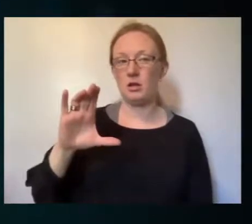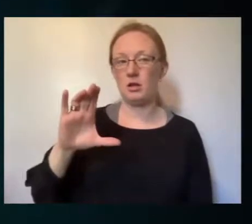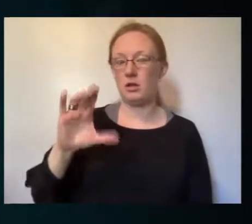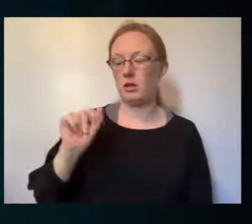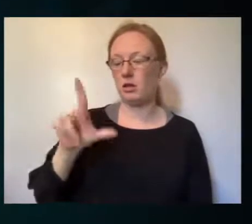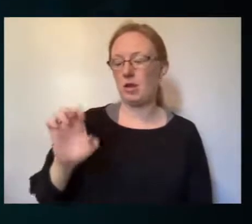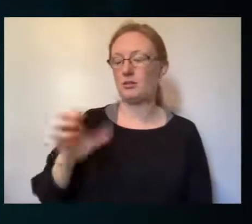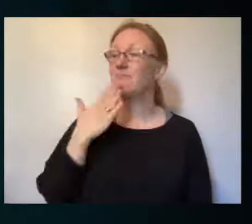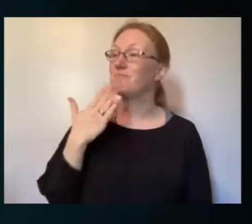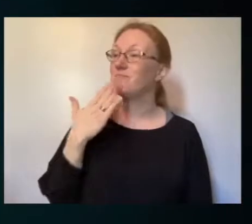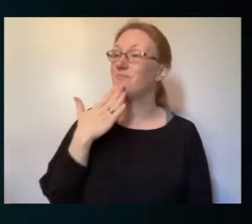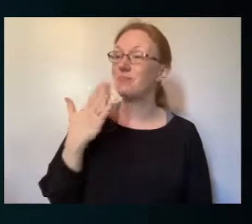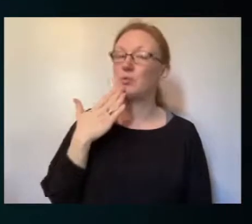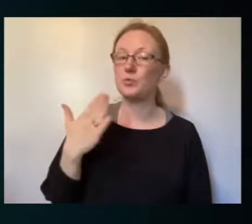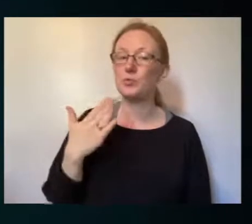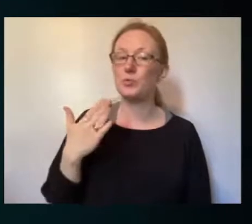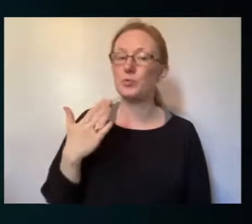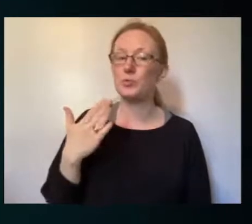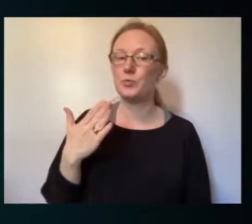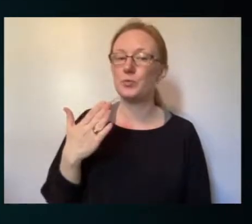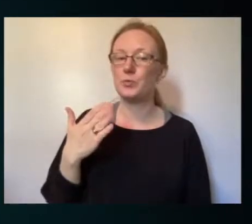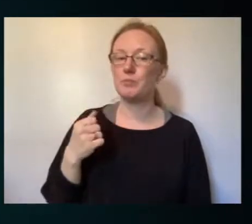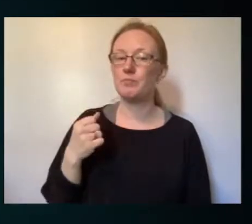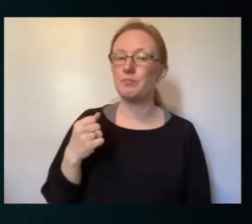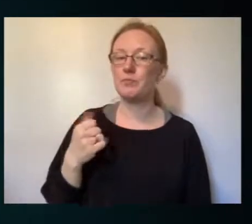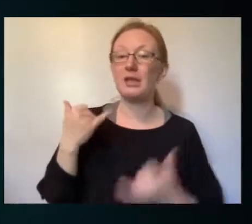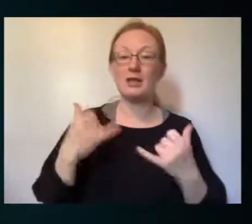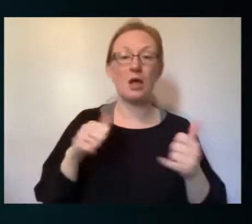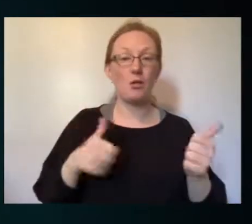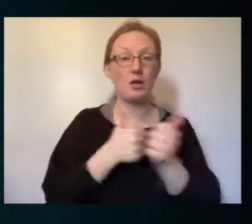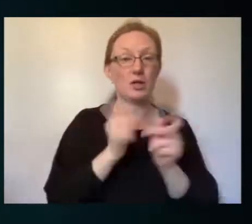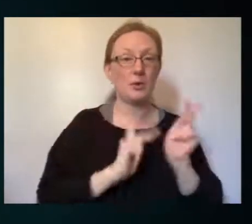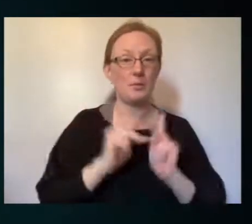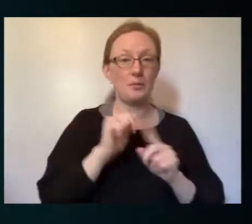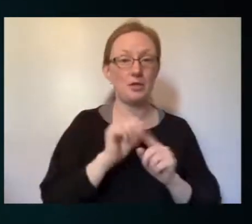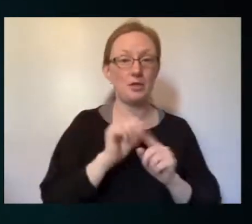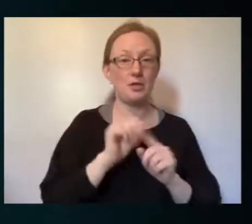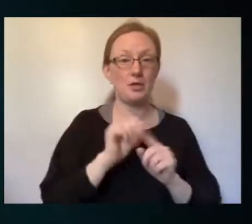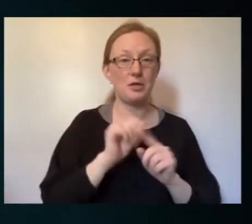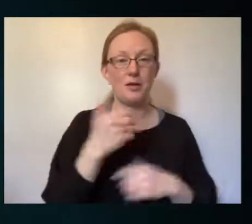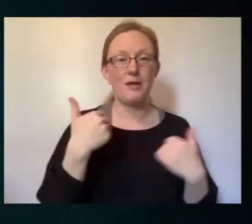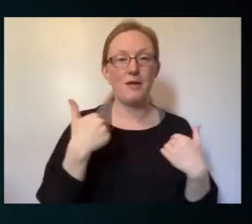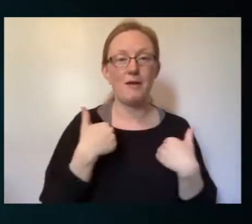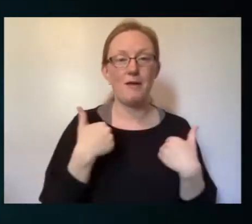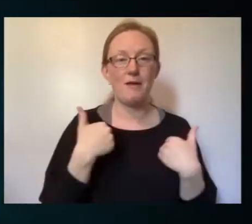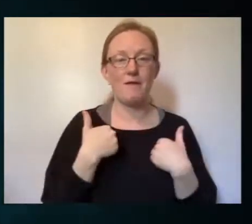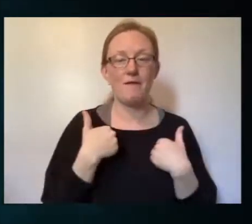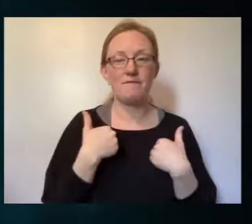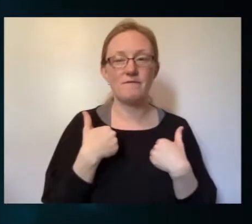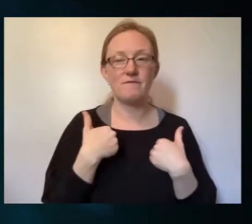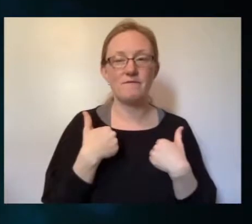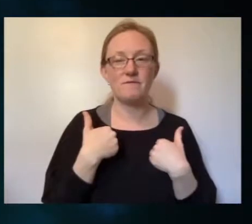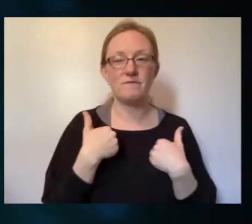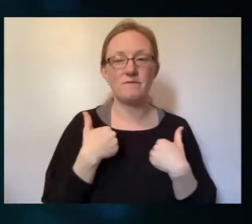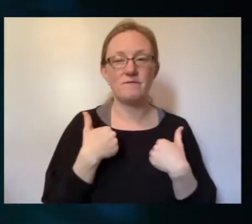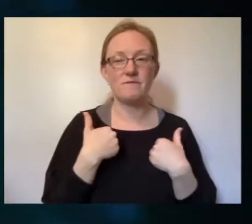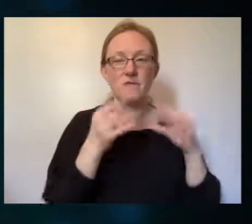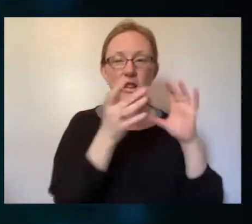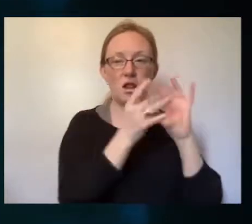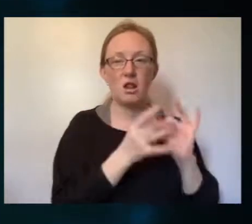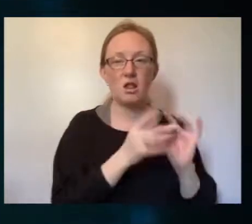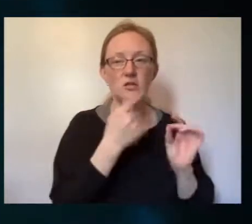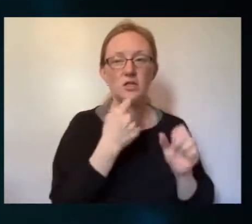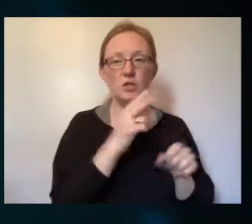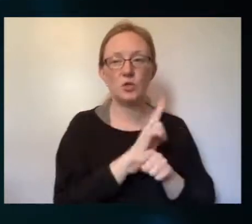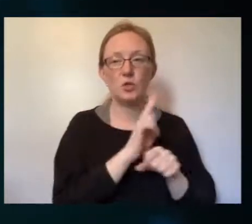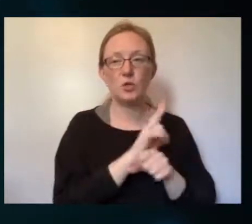To catch some people up here in the chat, we have a comment saying the use of